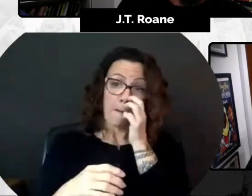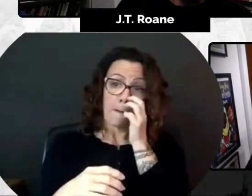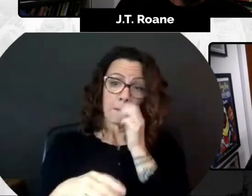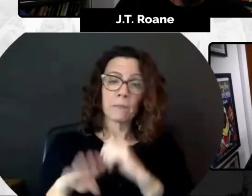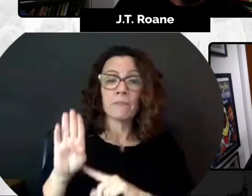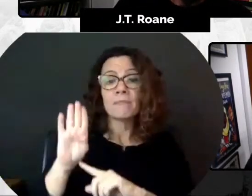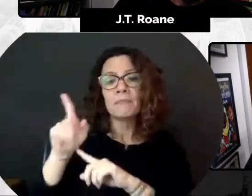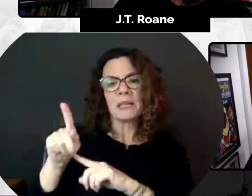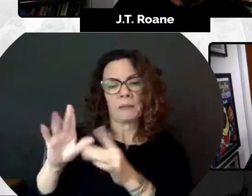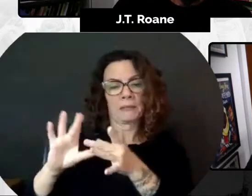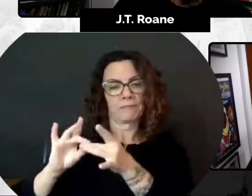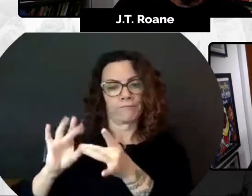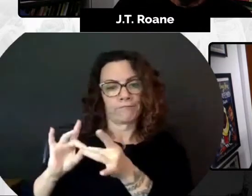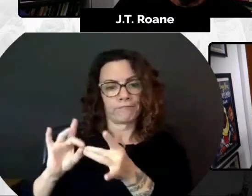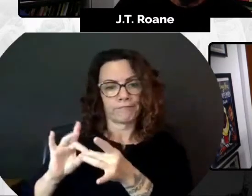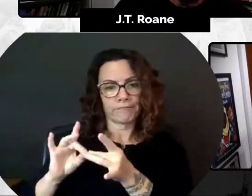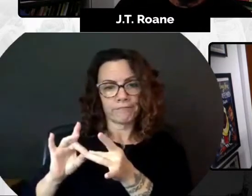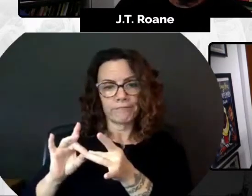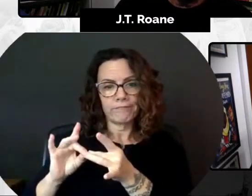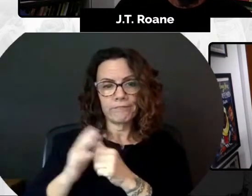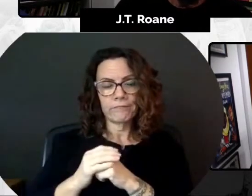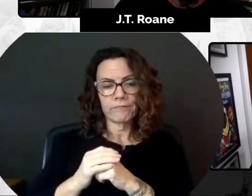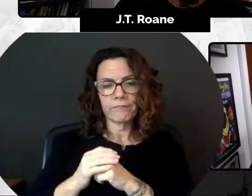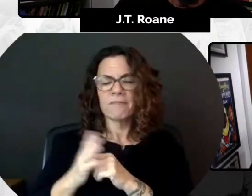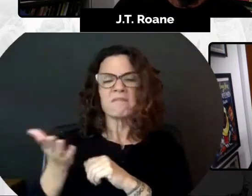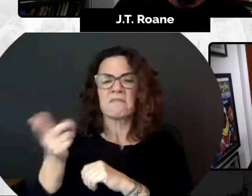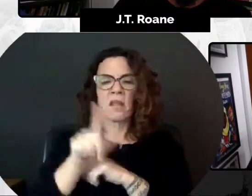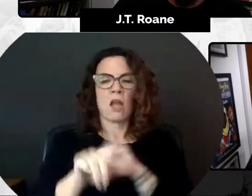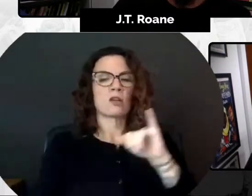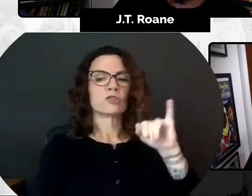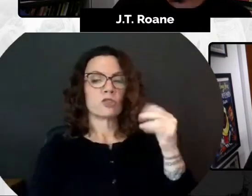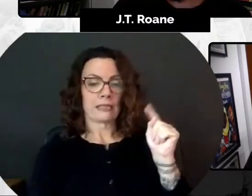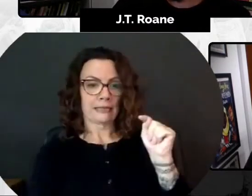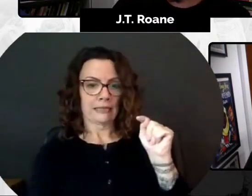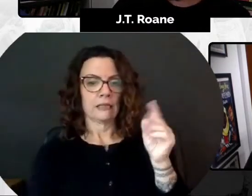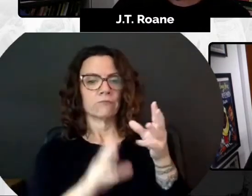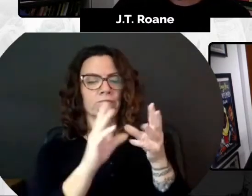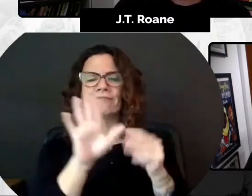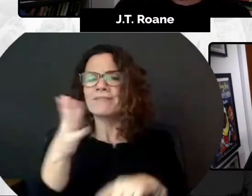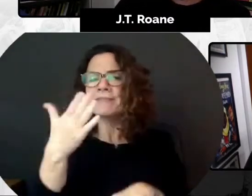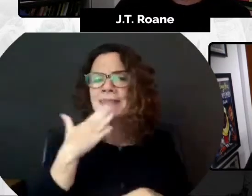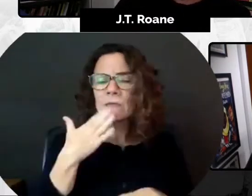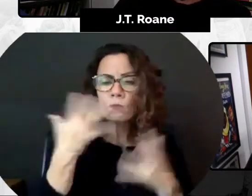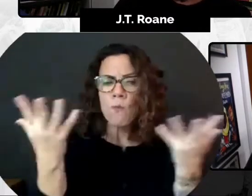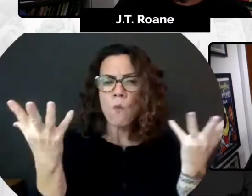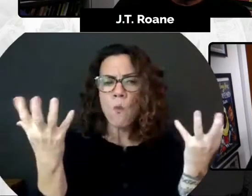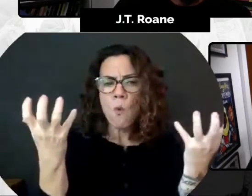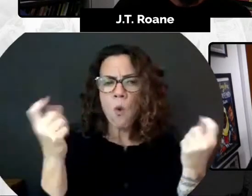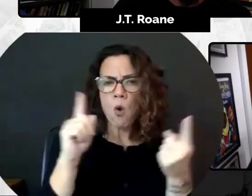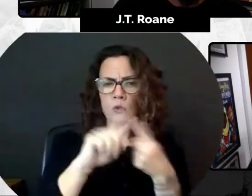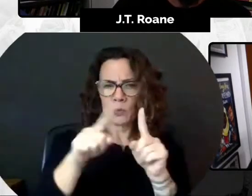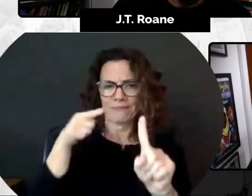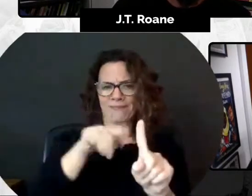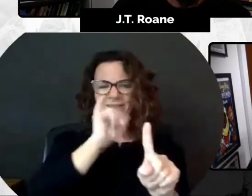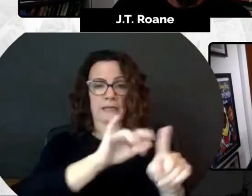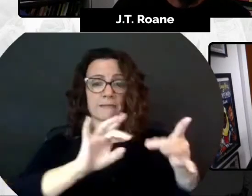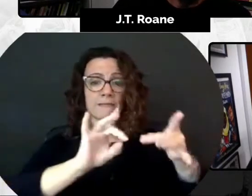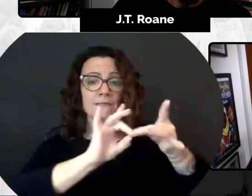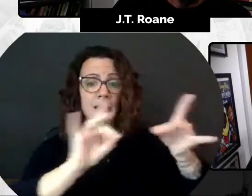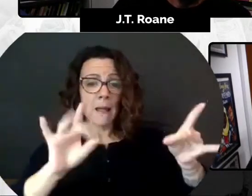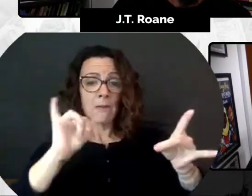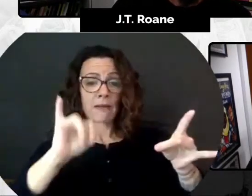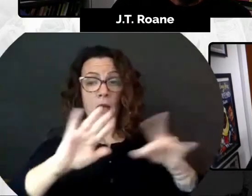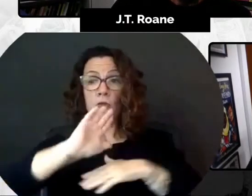One of the speakers brought to the fore with the pointed statement that all prisons are toxic, right? And connect that